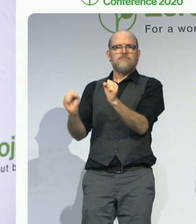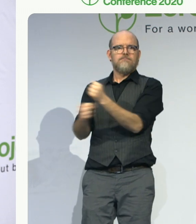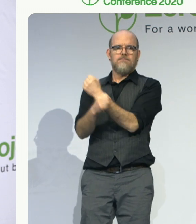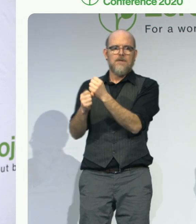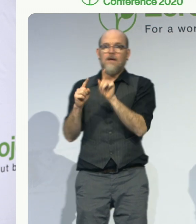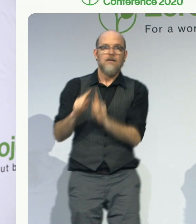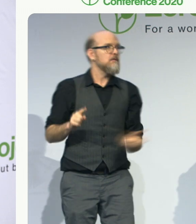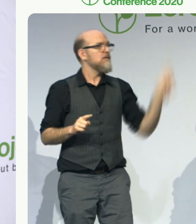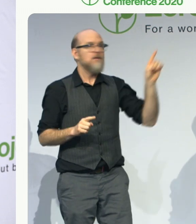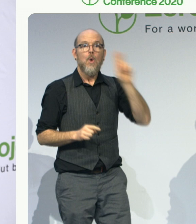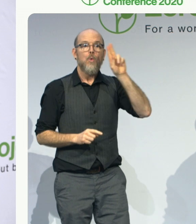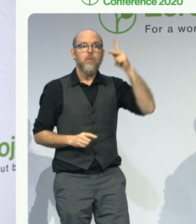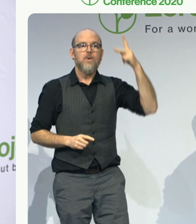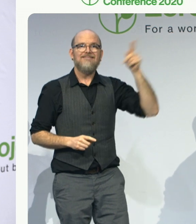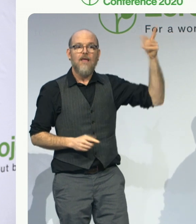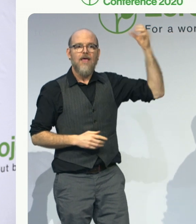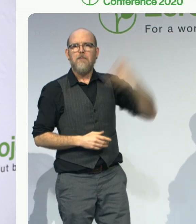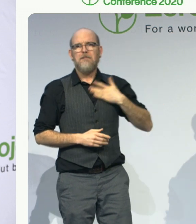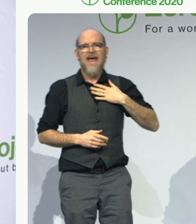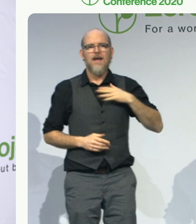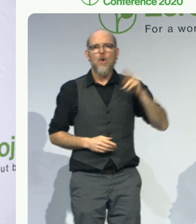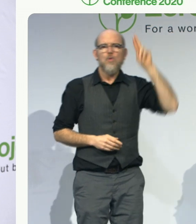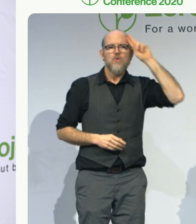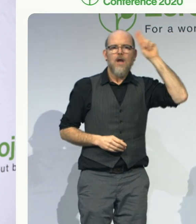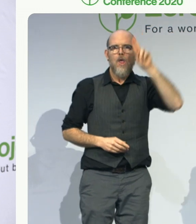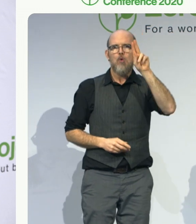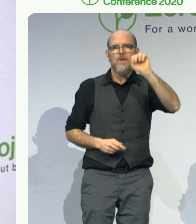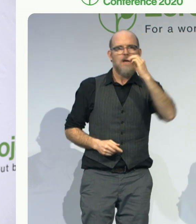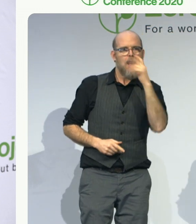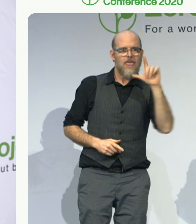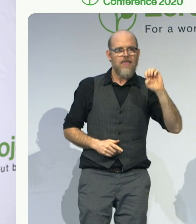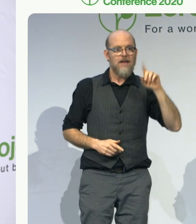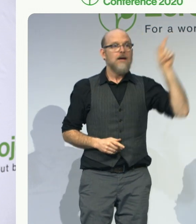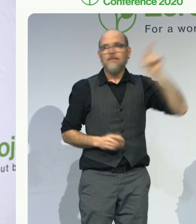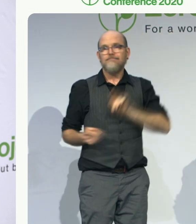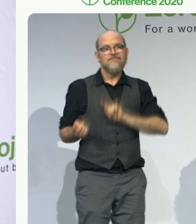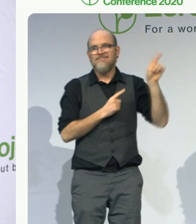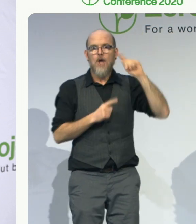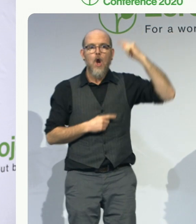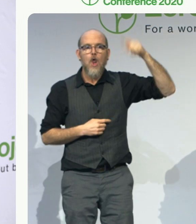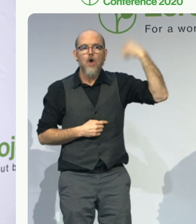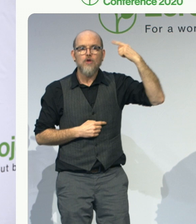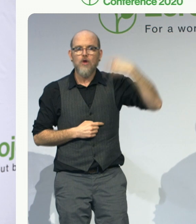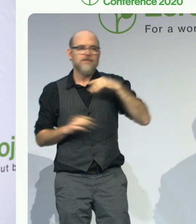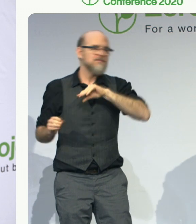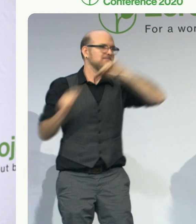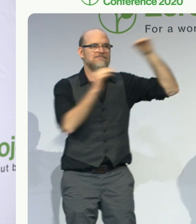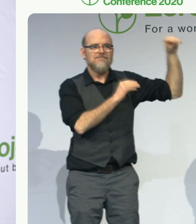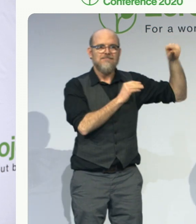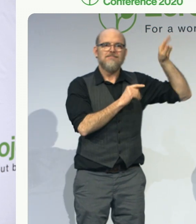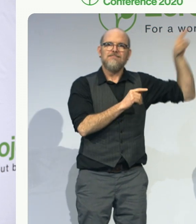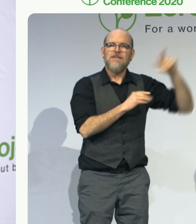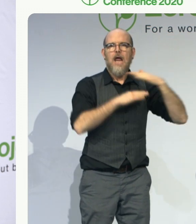rehabilitation began in 1979 in London, with my father's endless support and my mother insisting that